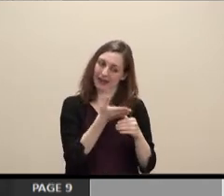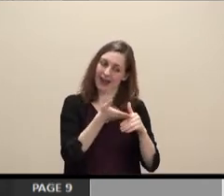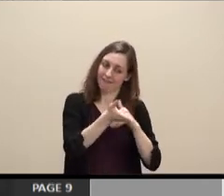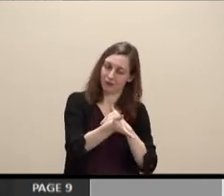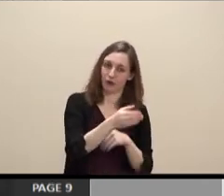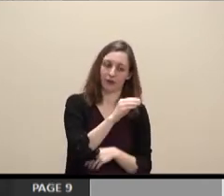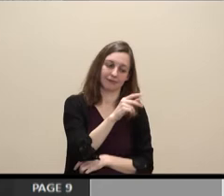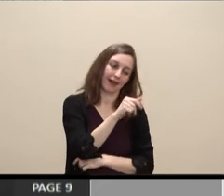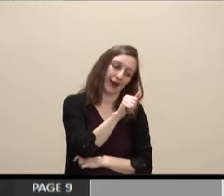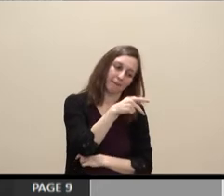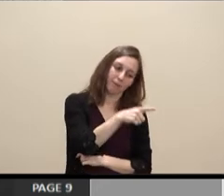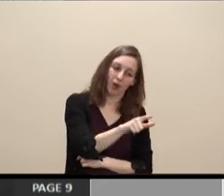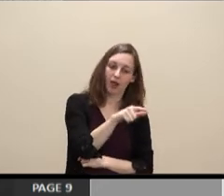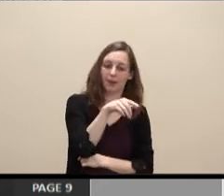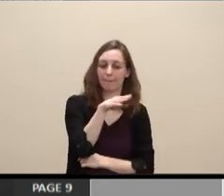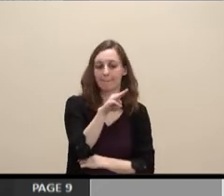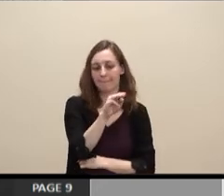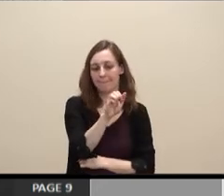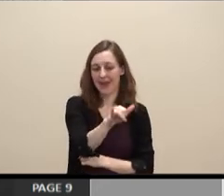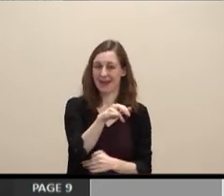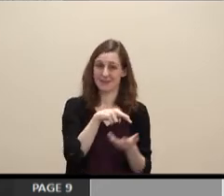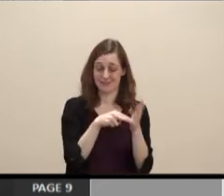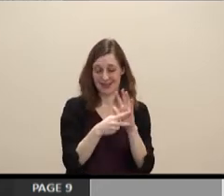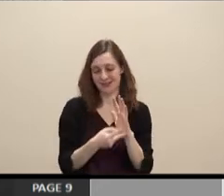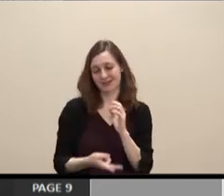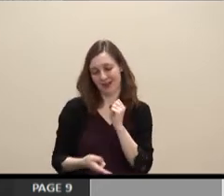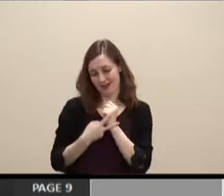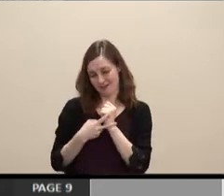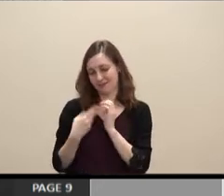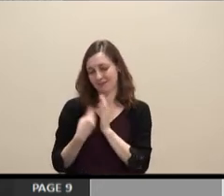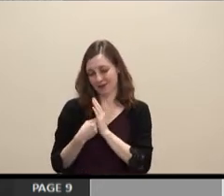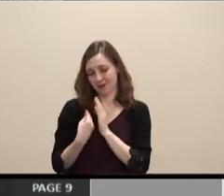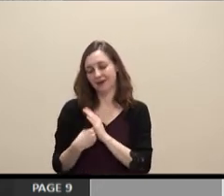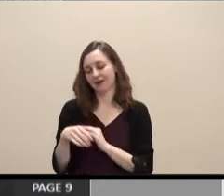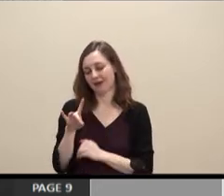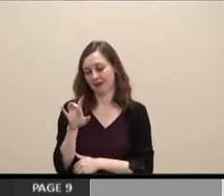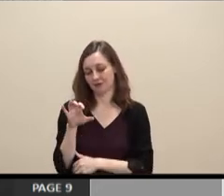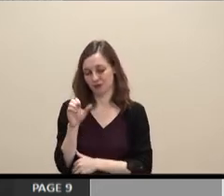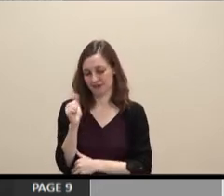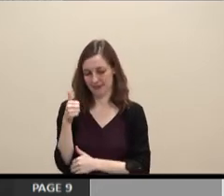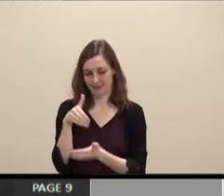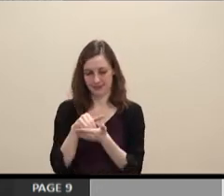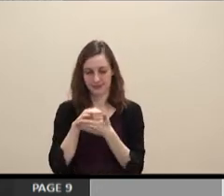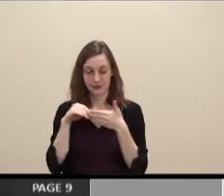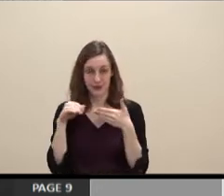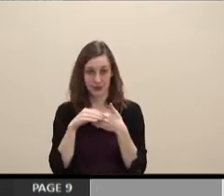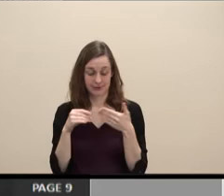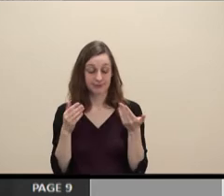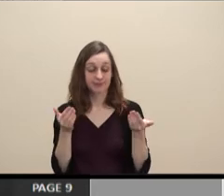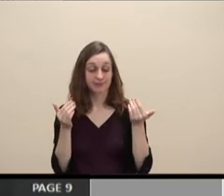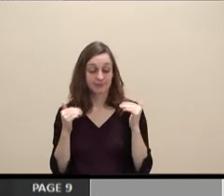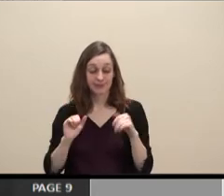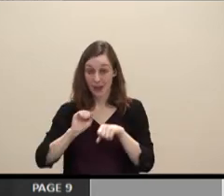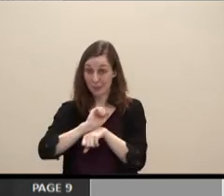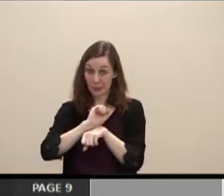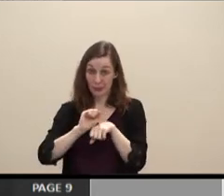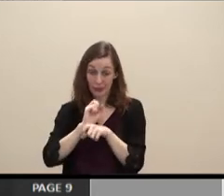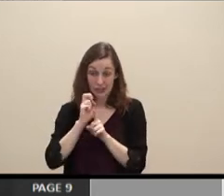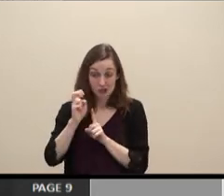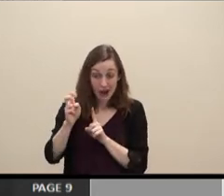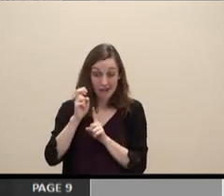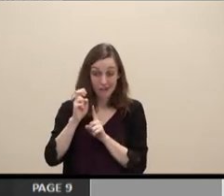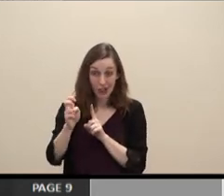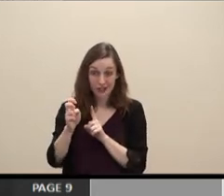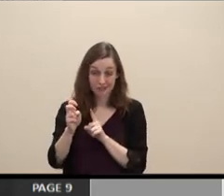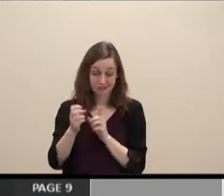and April. So we saved $110,000 there from the original budget. Employee travel, nobody was traveling in